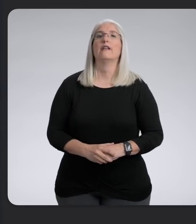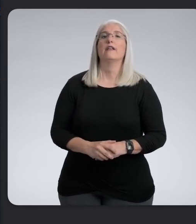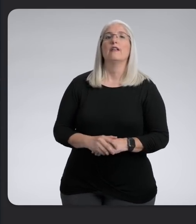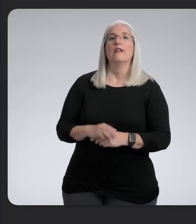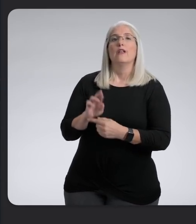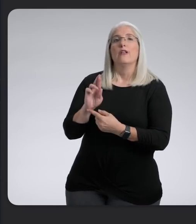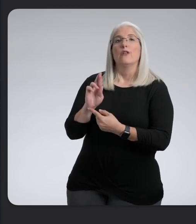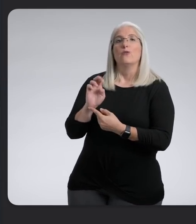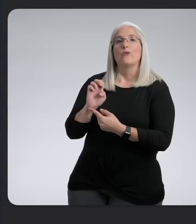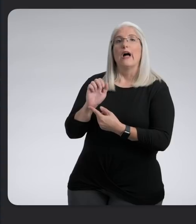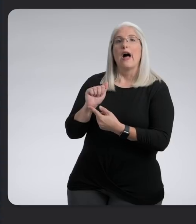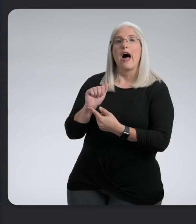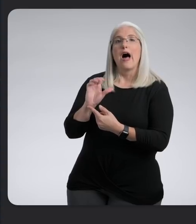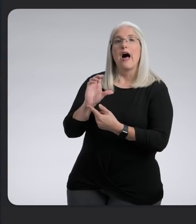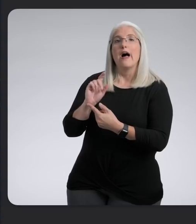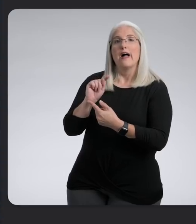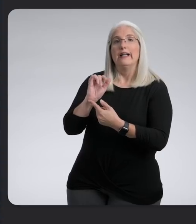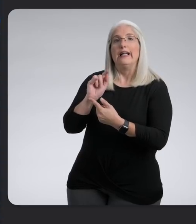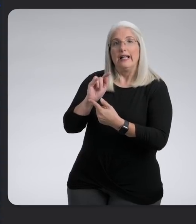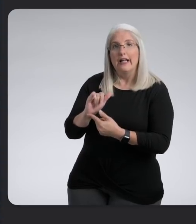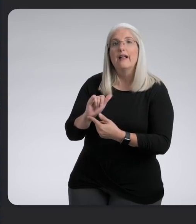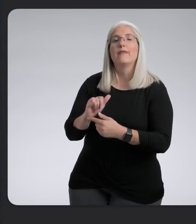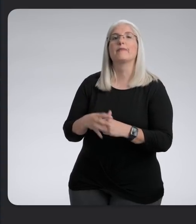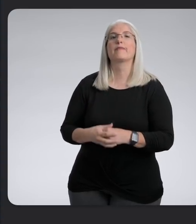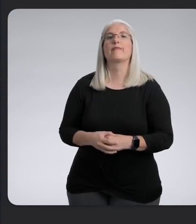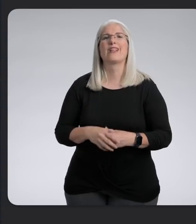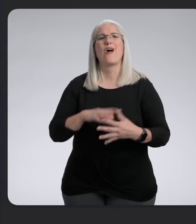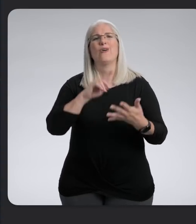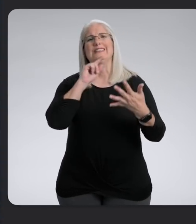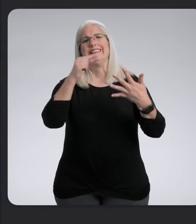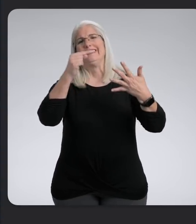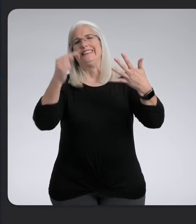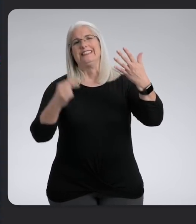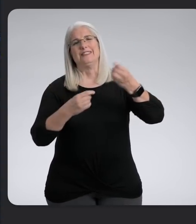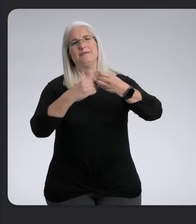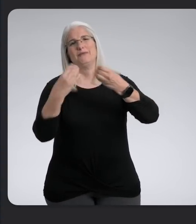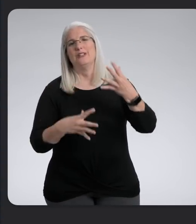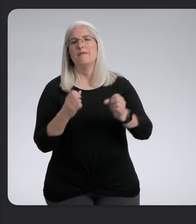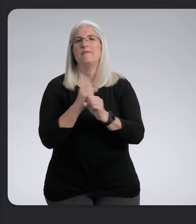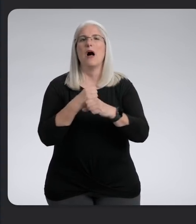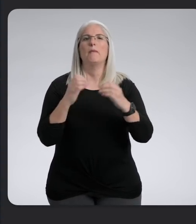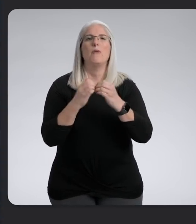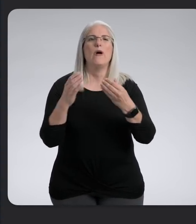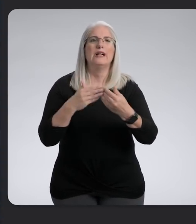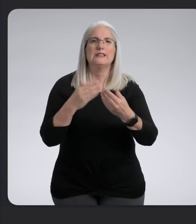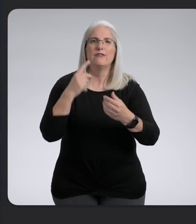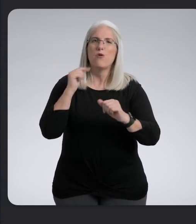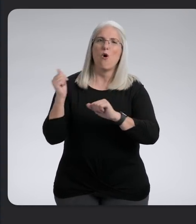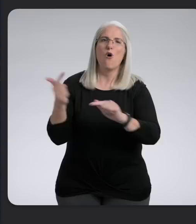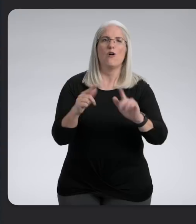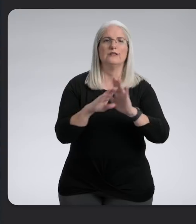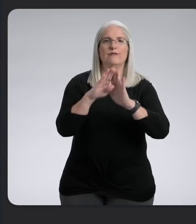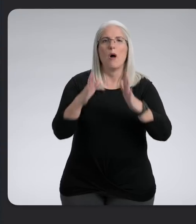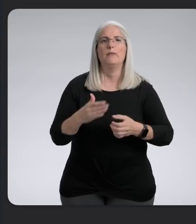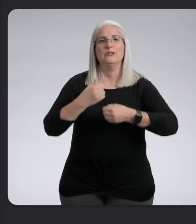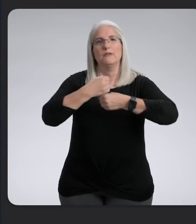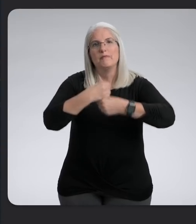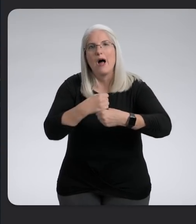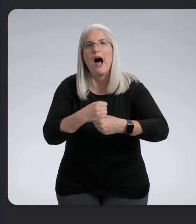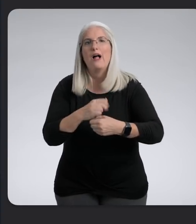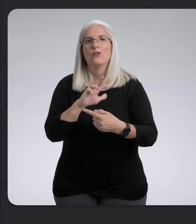even further in this release to make it easy for all developers to create realistic 3D objects with Object